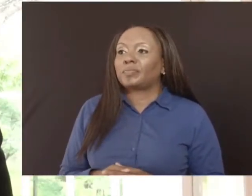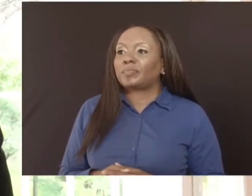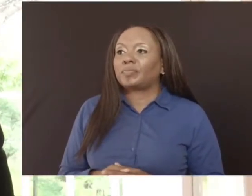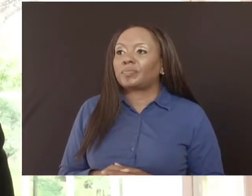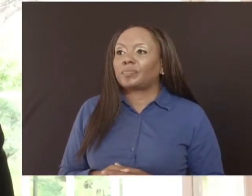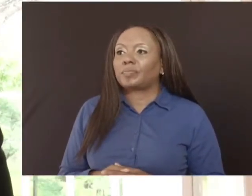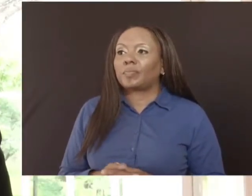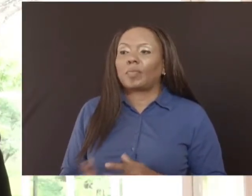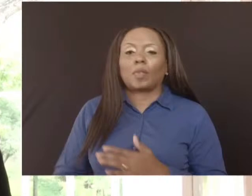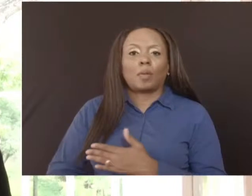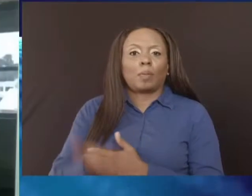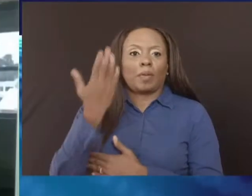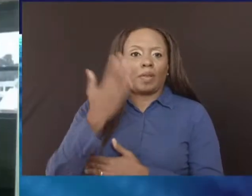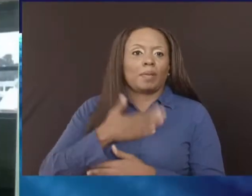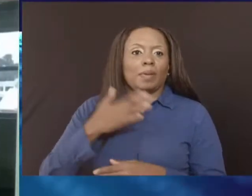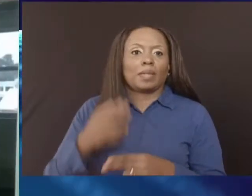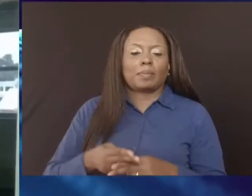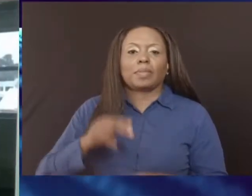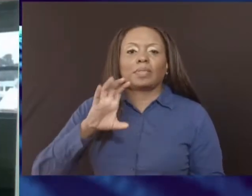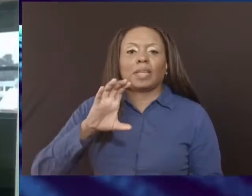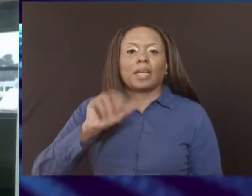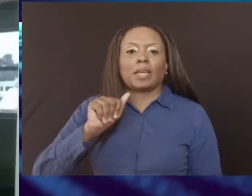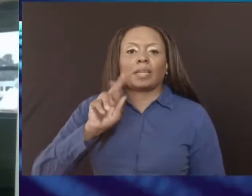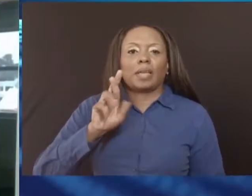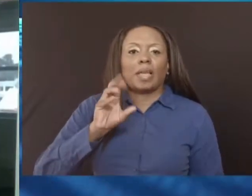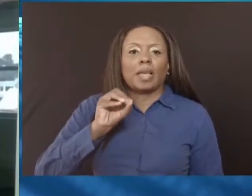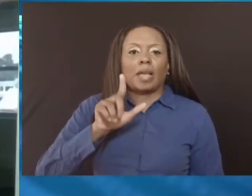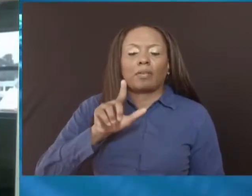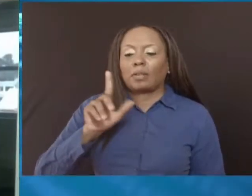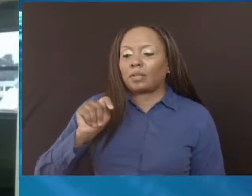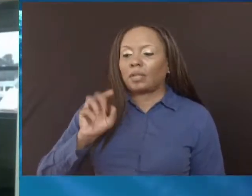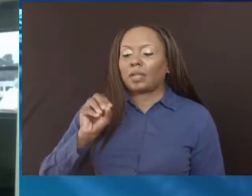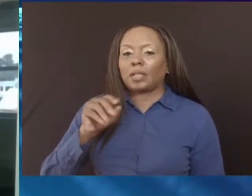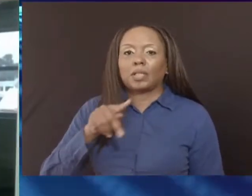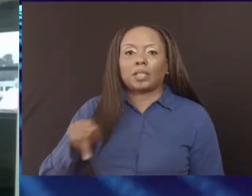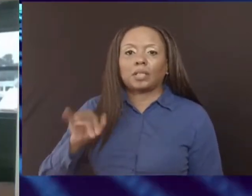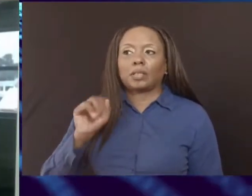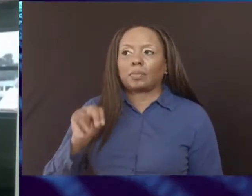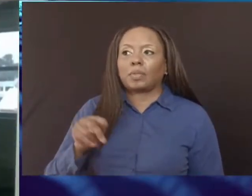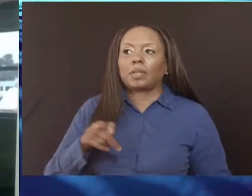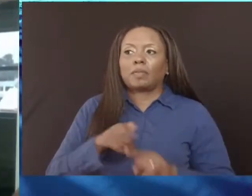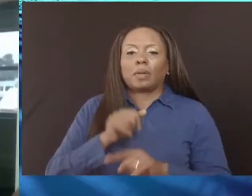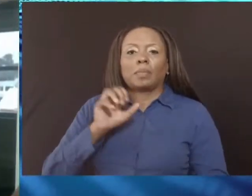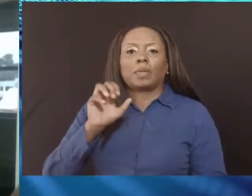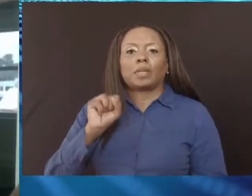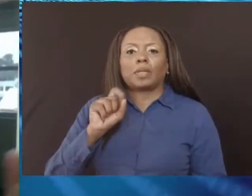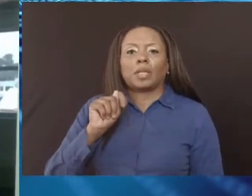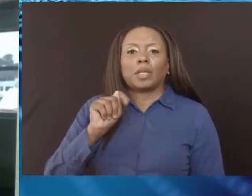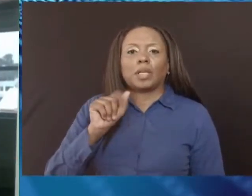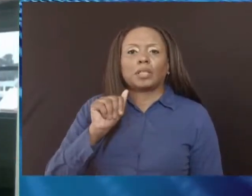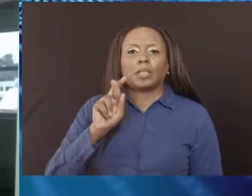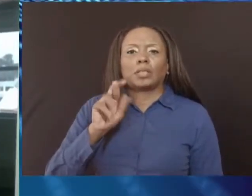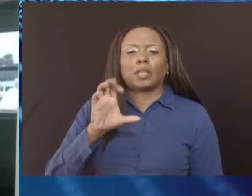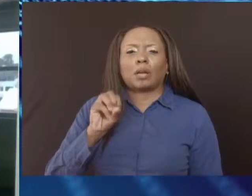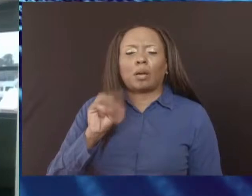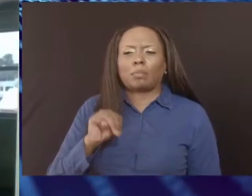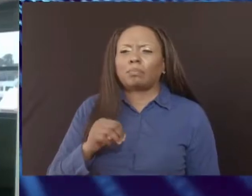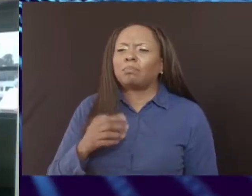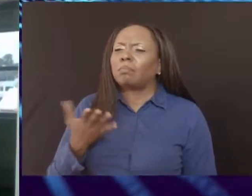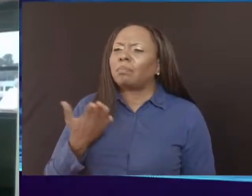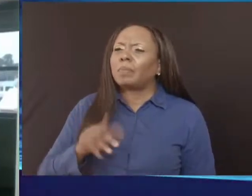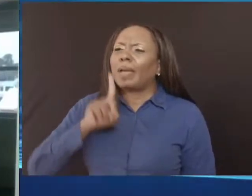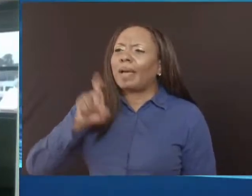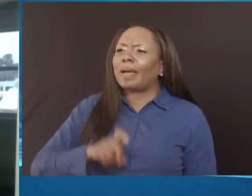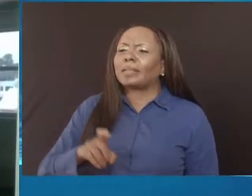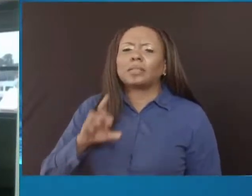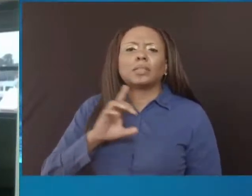Good morning, Carol Toppin from Starcom Network News. I'm not sure, I think probably Dr. Best, you might be able to help here. I've had